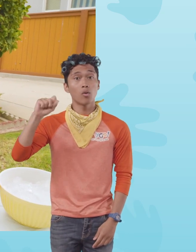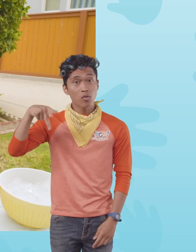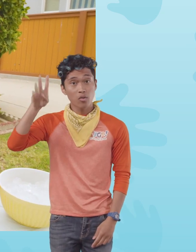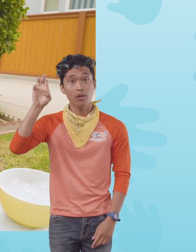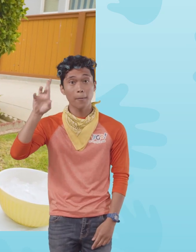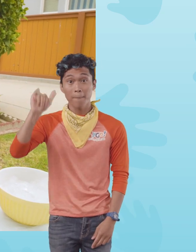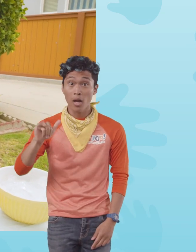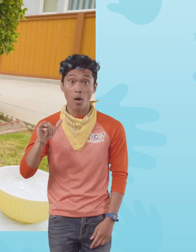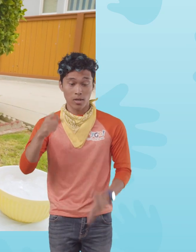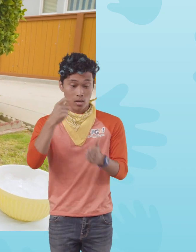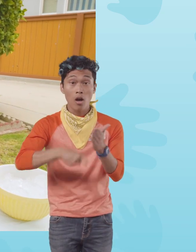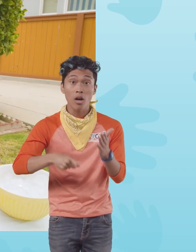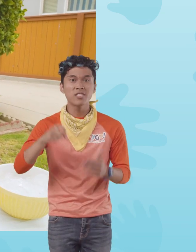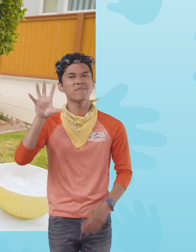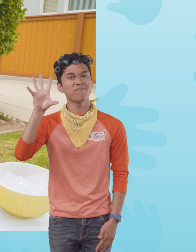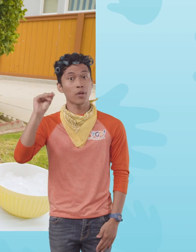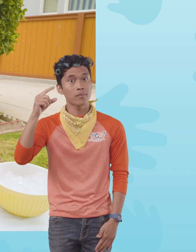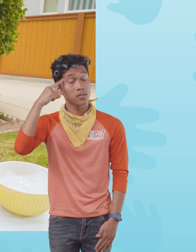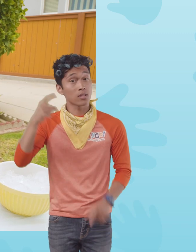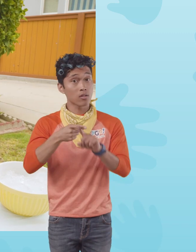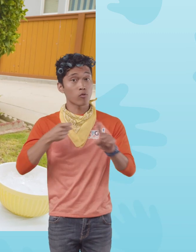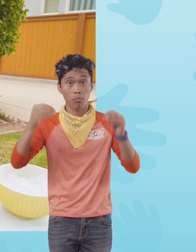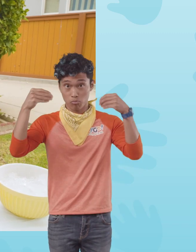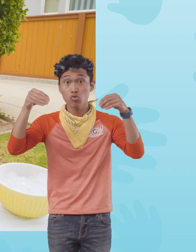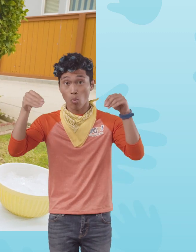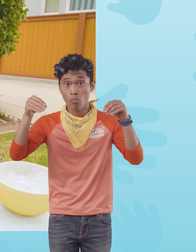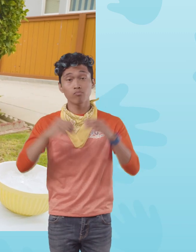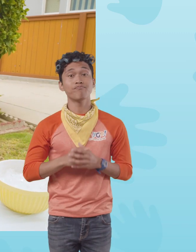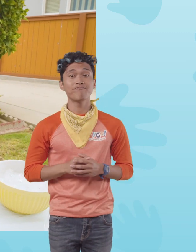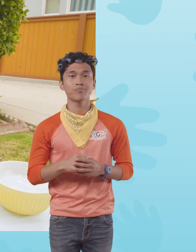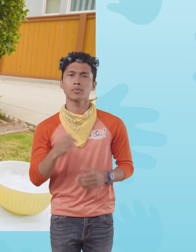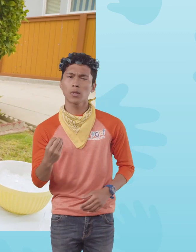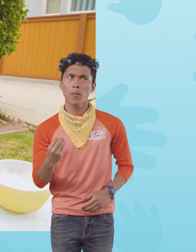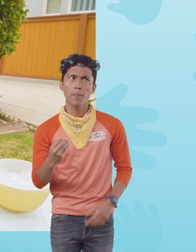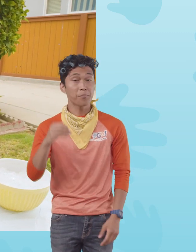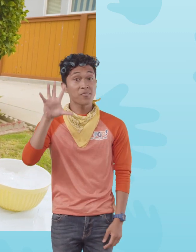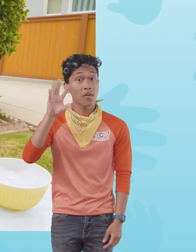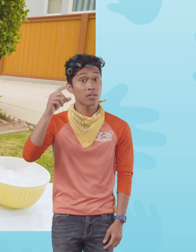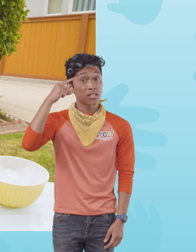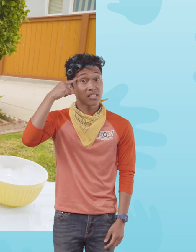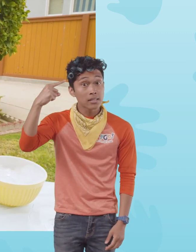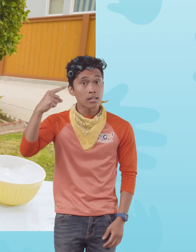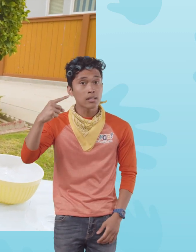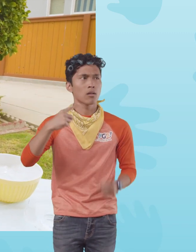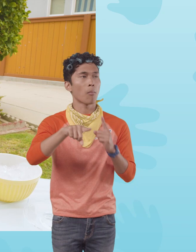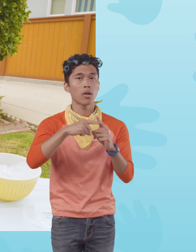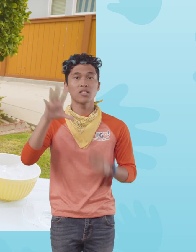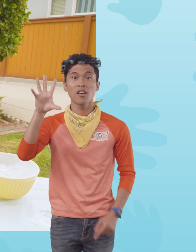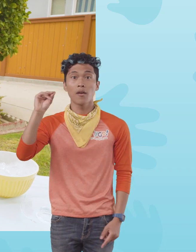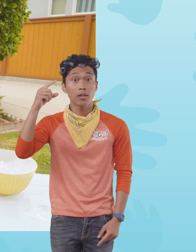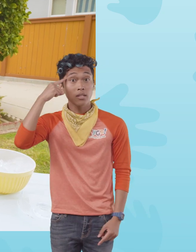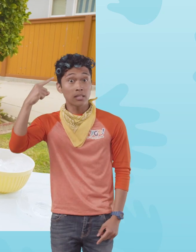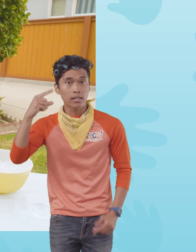these raspberries cost me 50 cents from the grocery store. So 50 cents plus